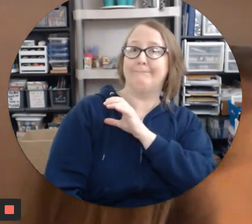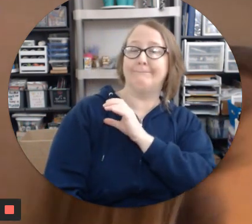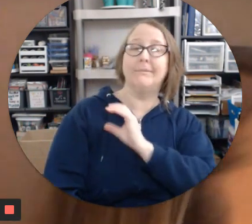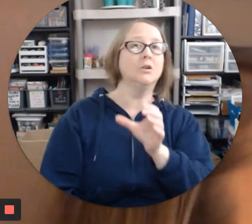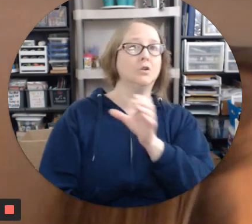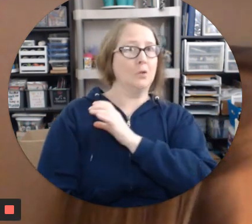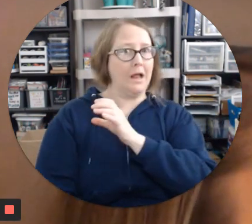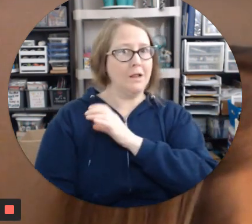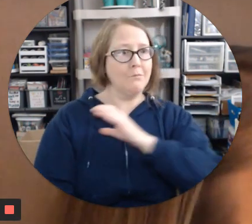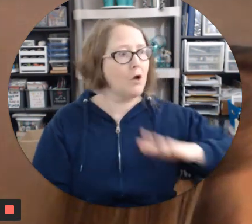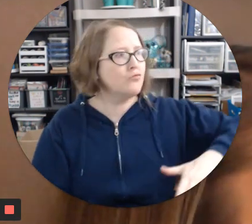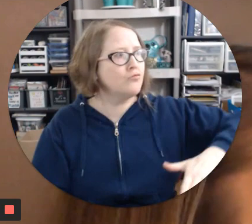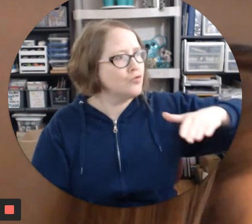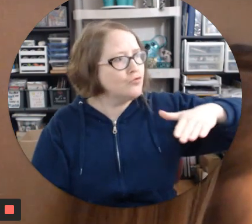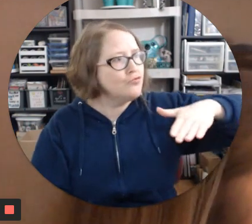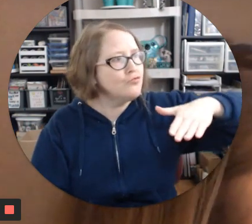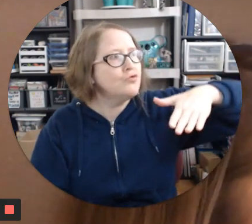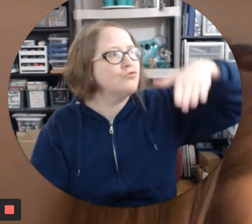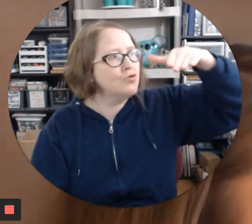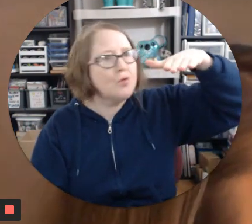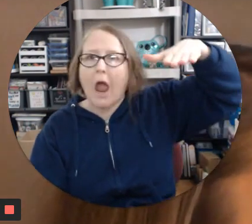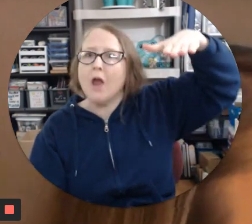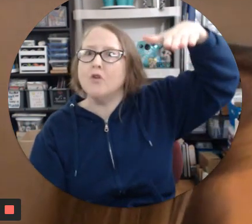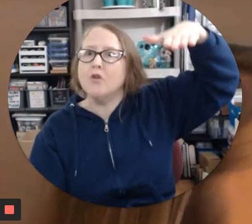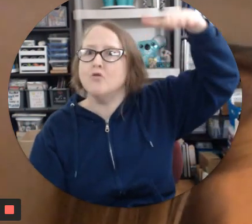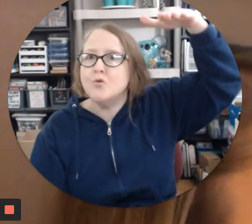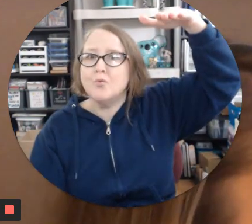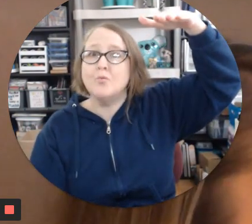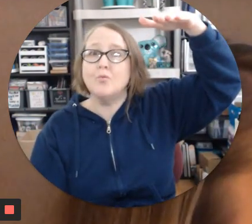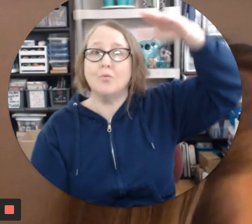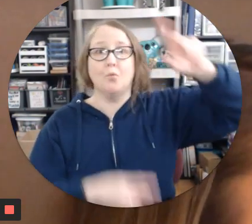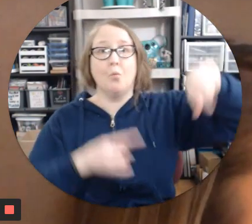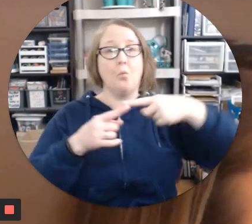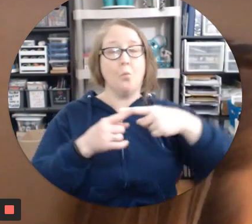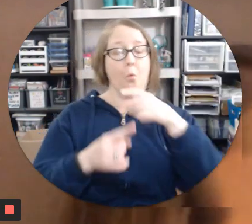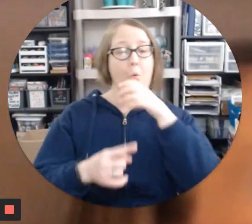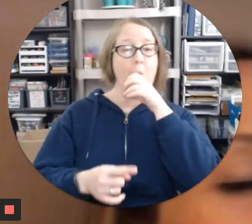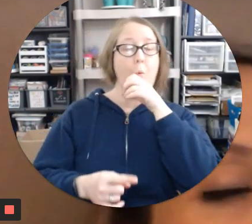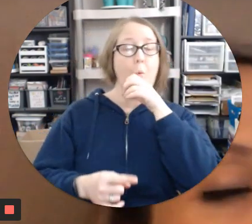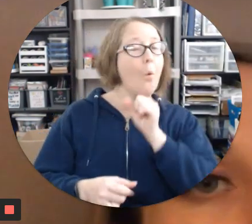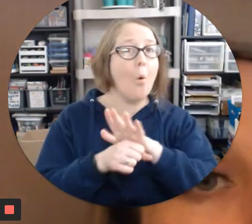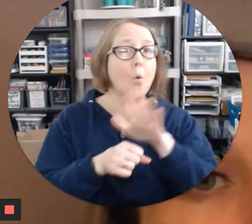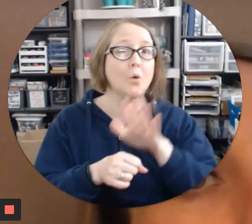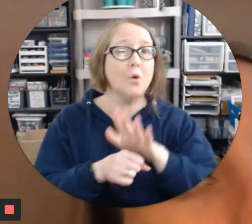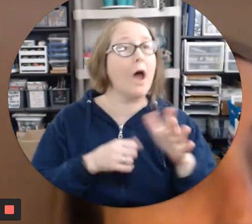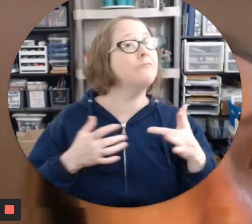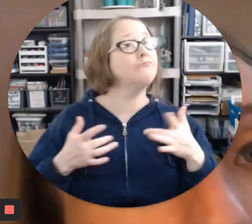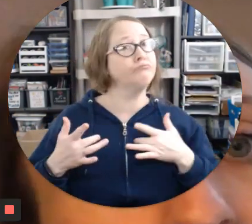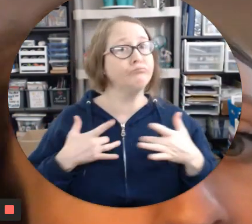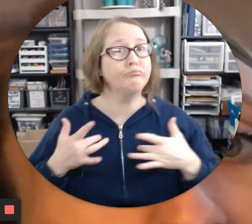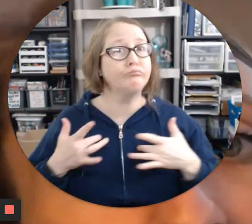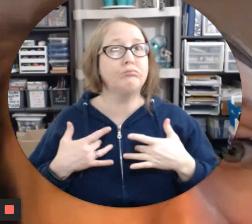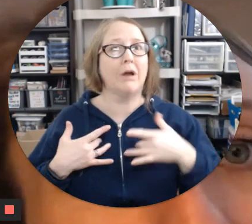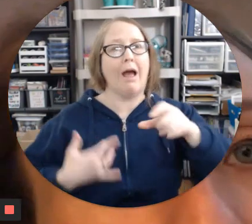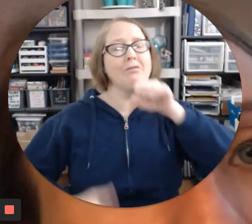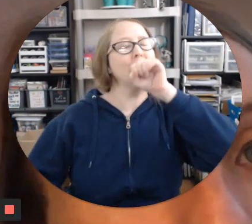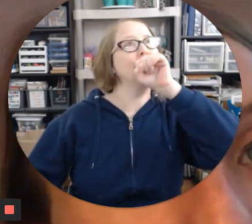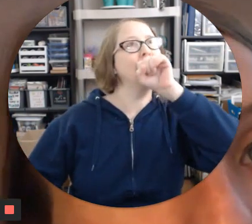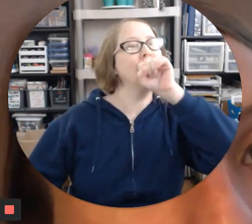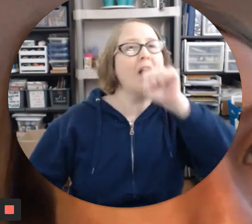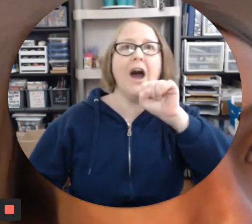Chrysanthemum grew and grew and grew, and when she was old enough to appreciate it, Chrysanthemum loved her